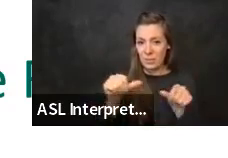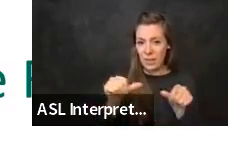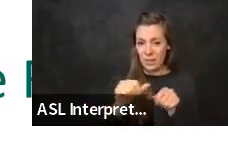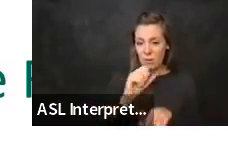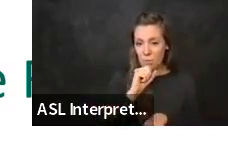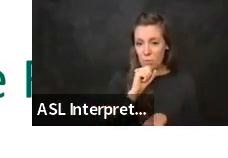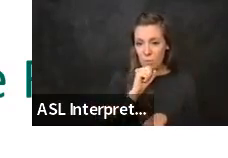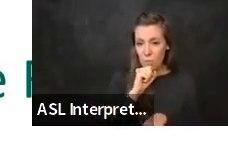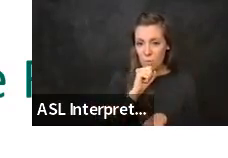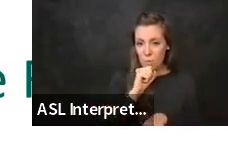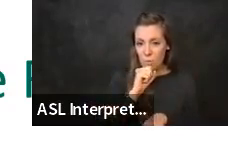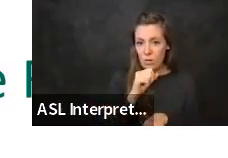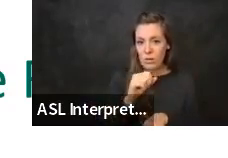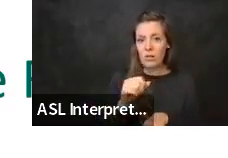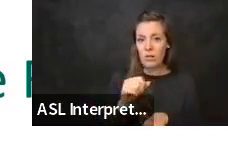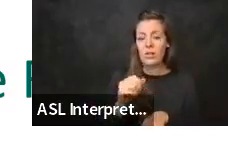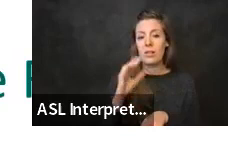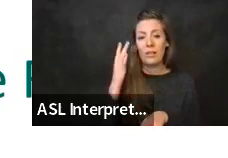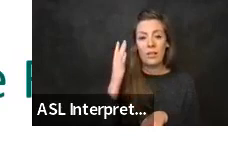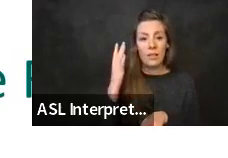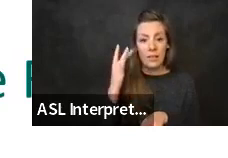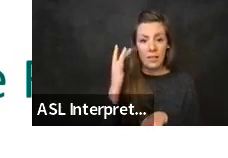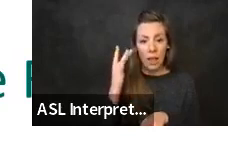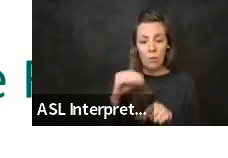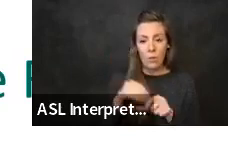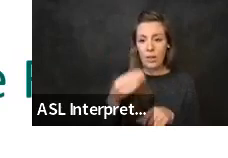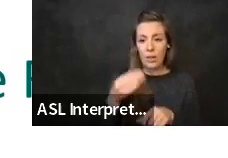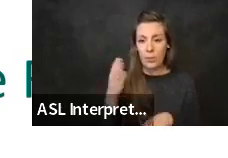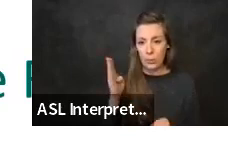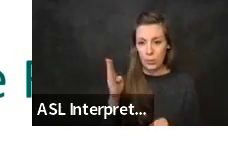orange, and California in blue.